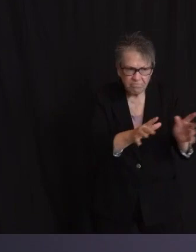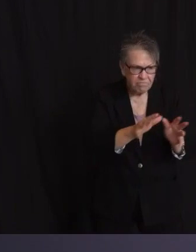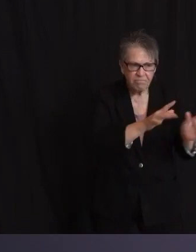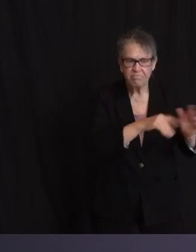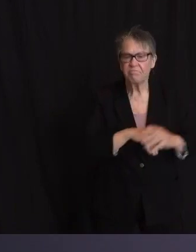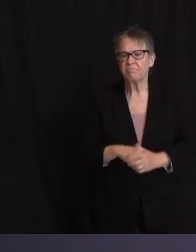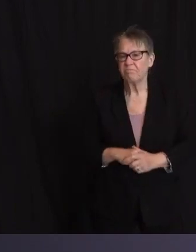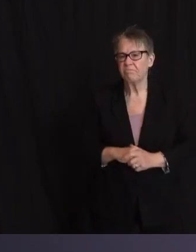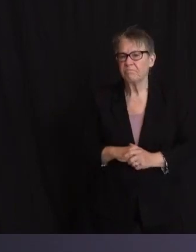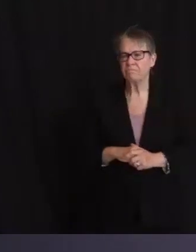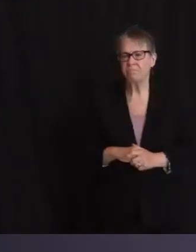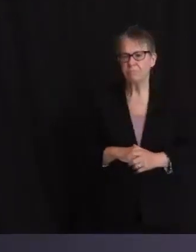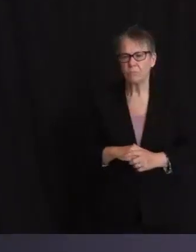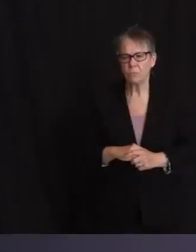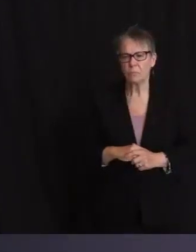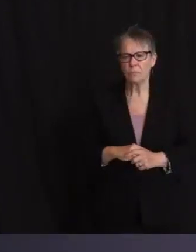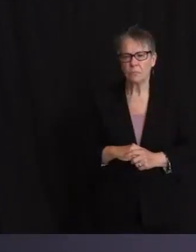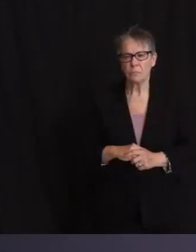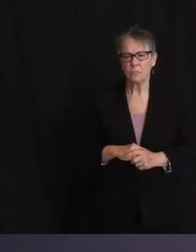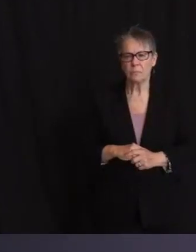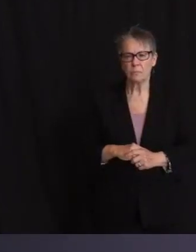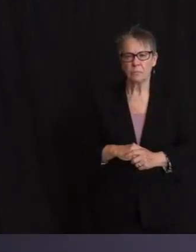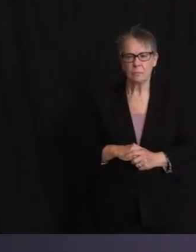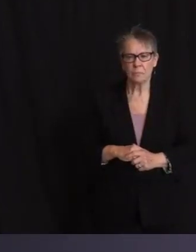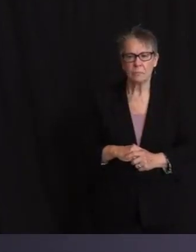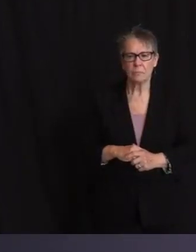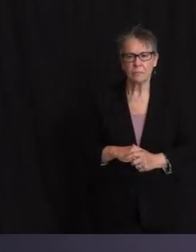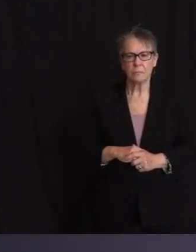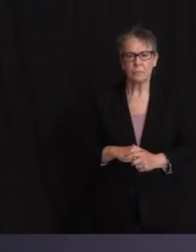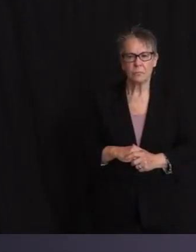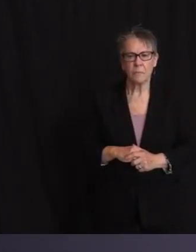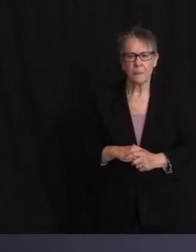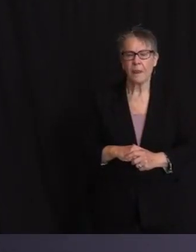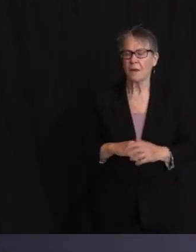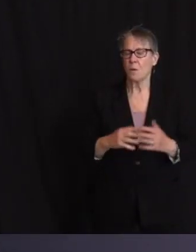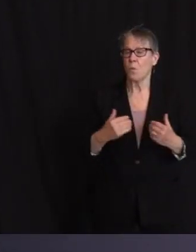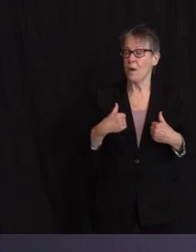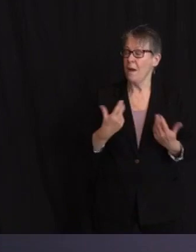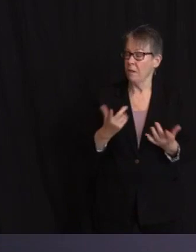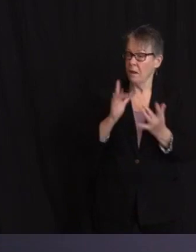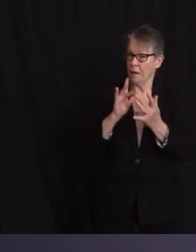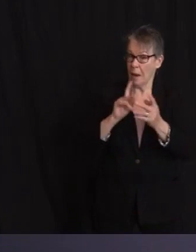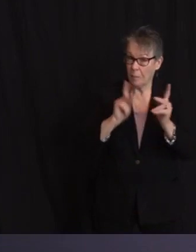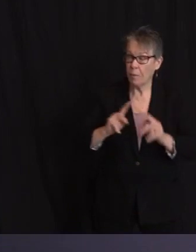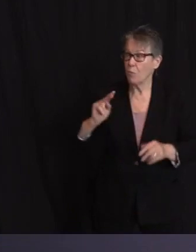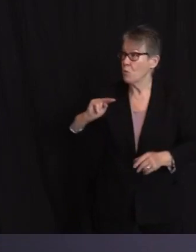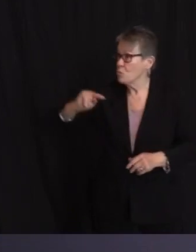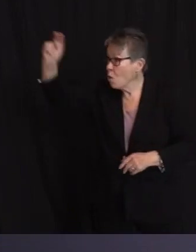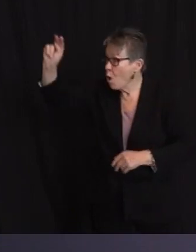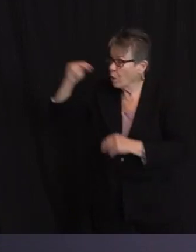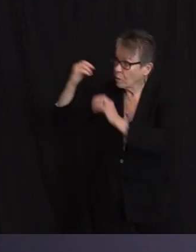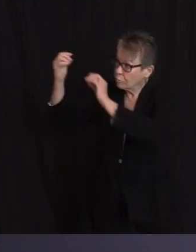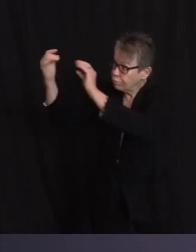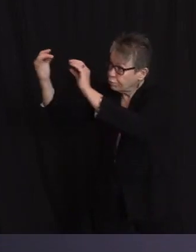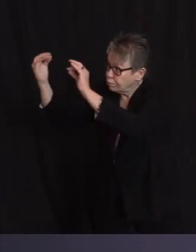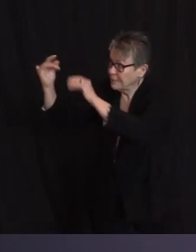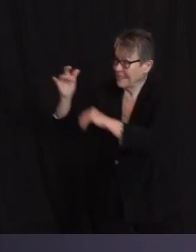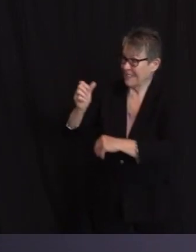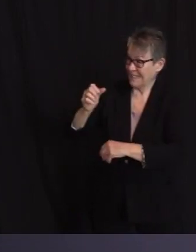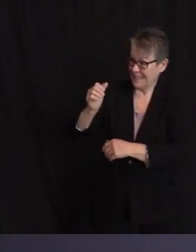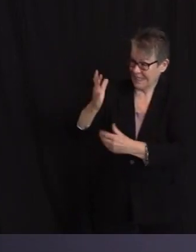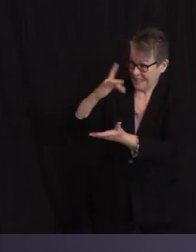person in the north, Amy Mansue in the central, and Kevin O'Dowd at Cooper in the south. Ed, anything you want to correct the record on in terms of testing?